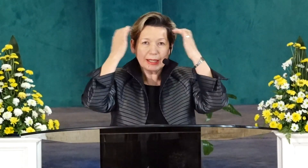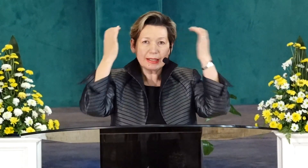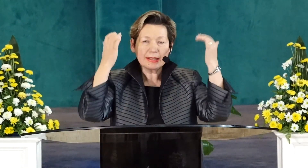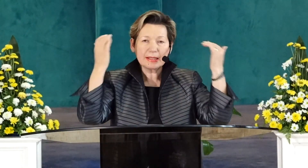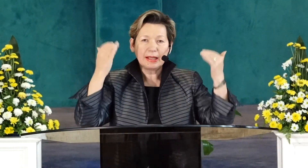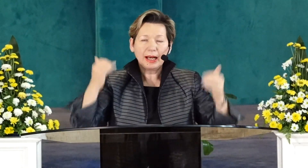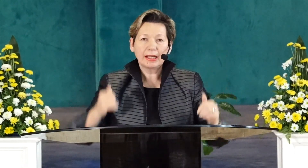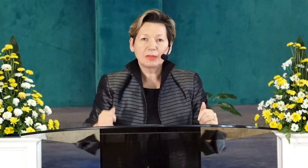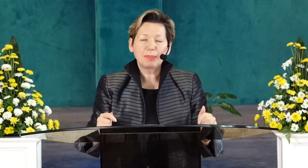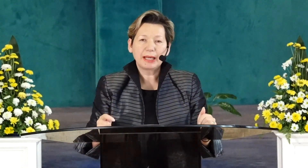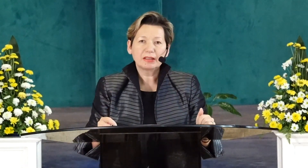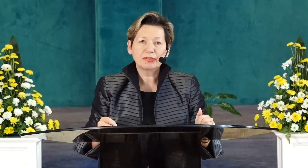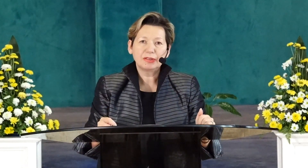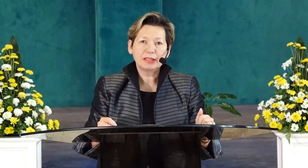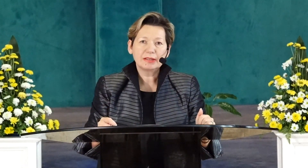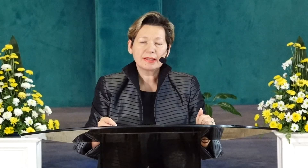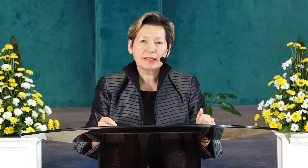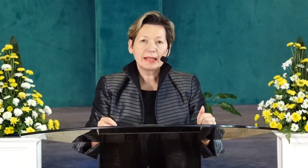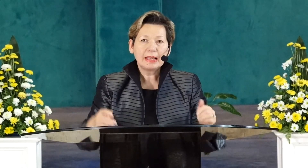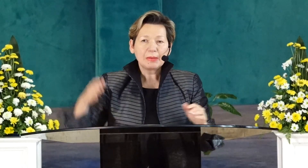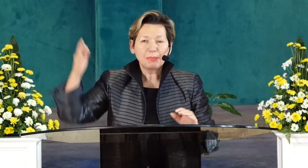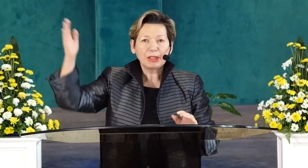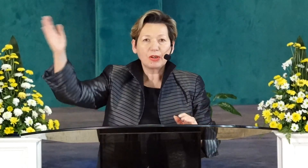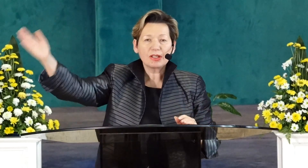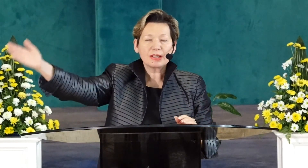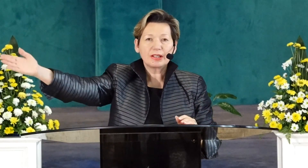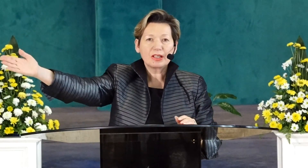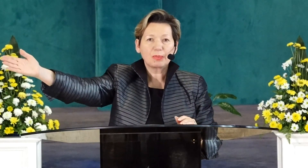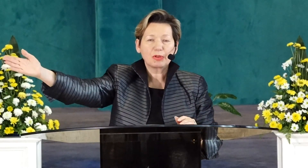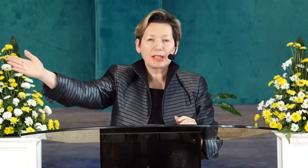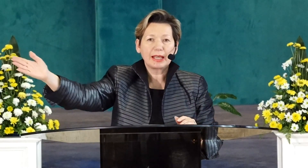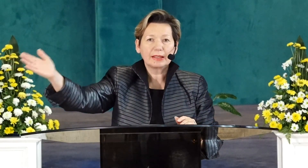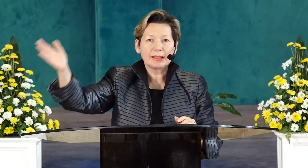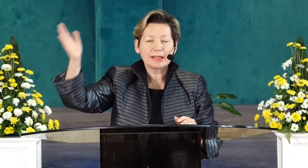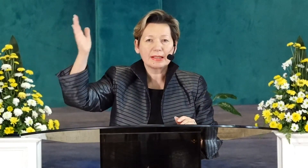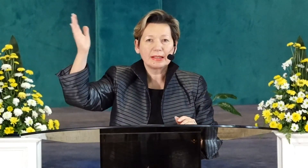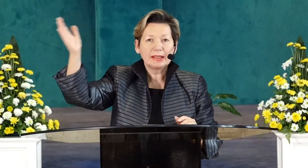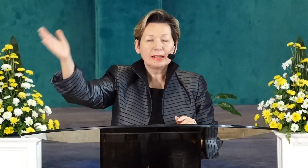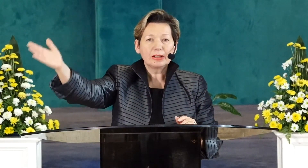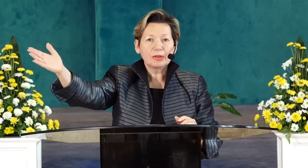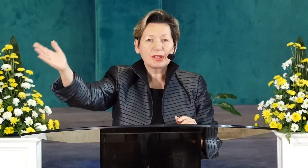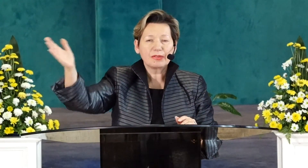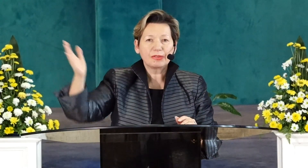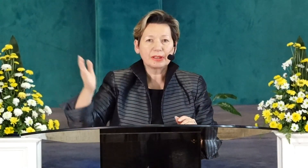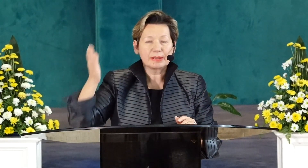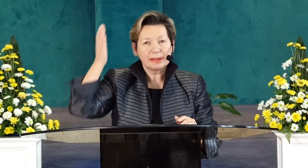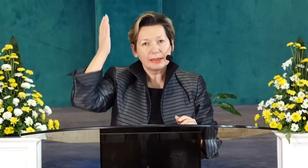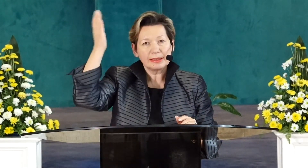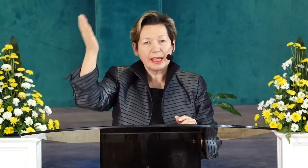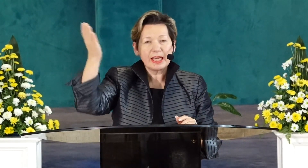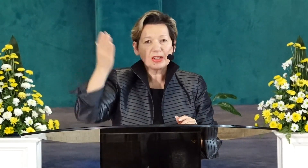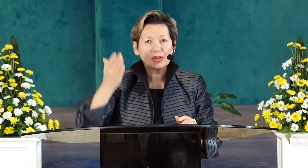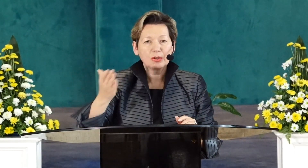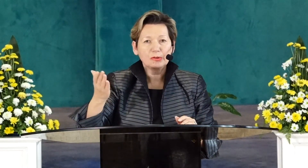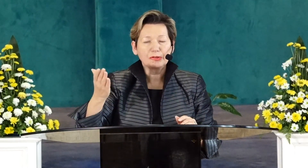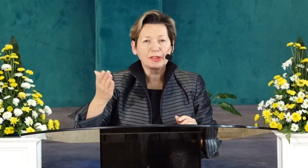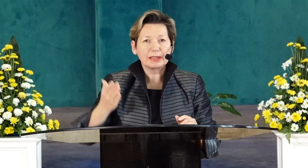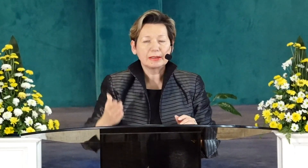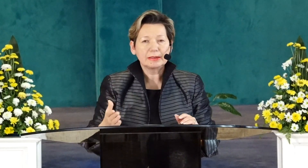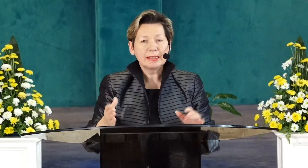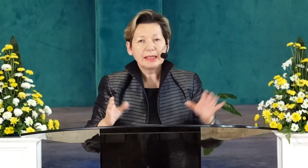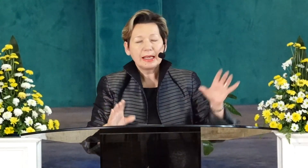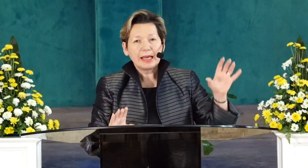Our minds are the battlefields because there is a protagonist, Lucifer, the angel